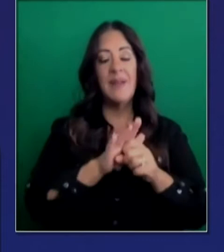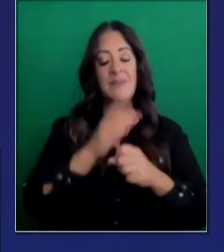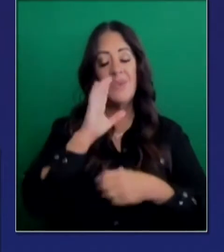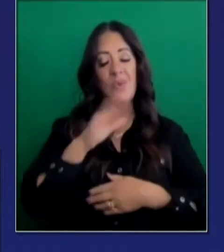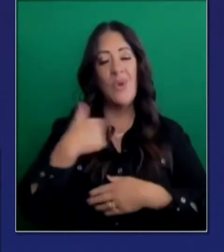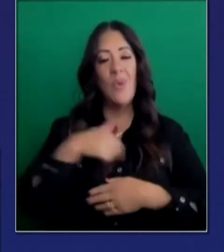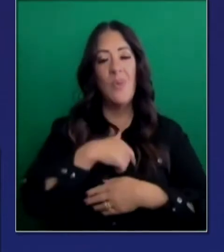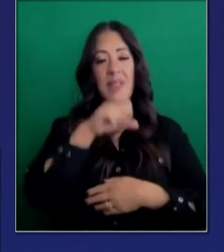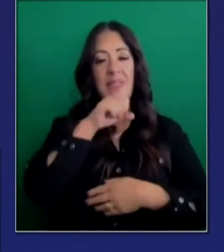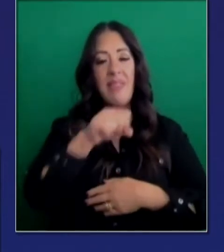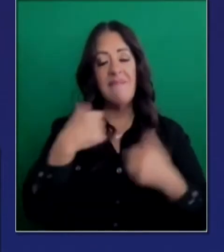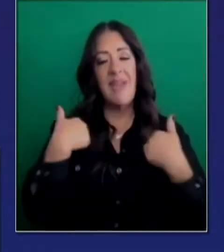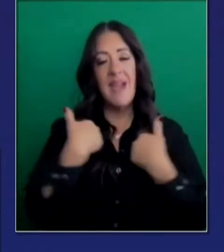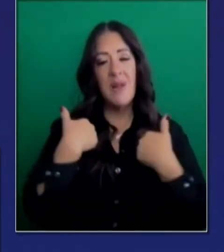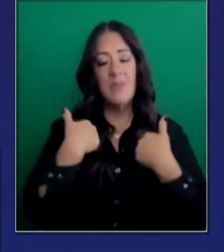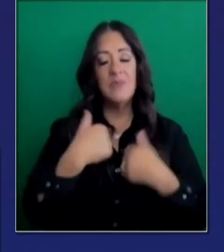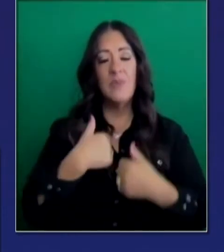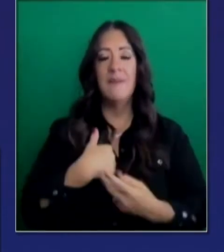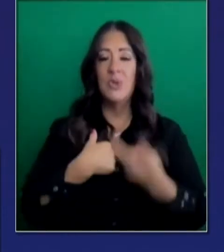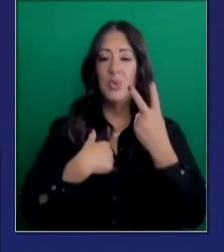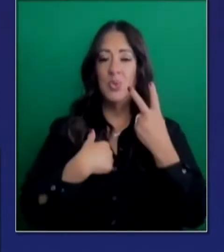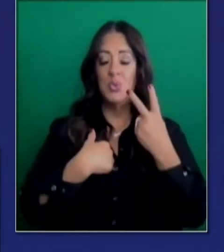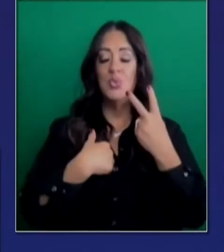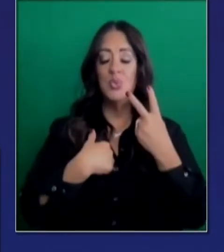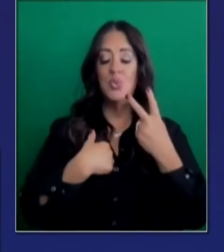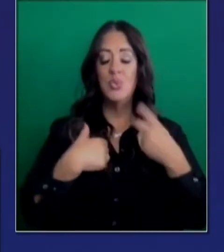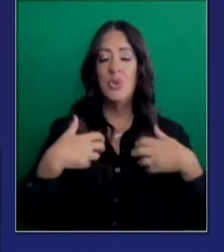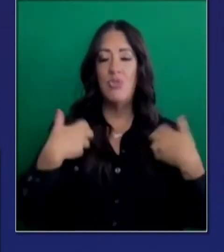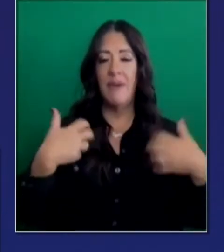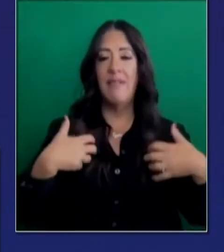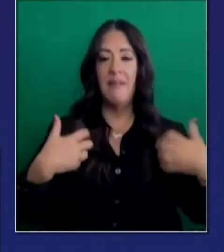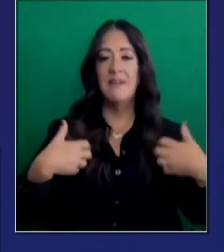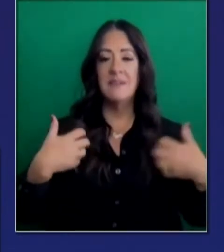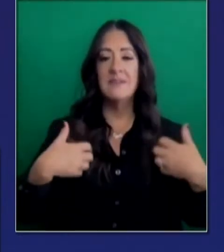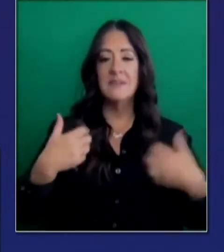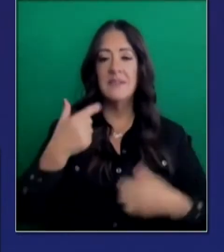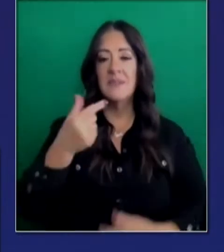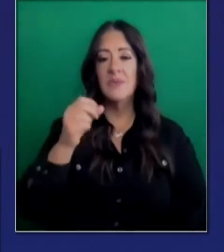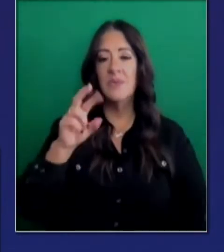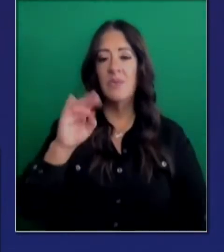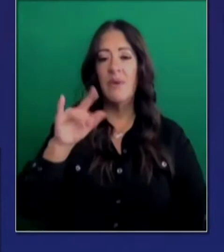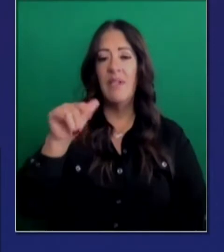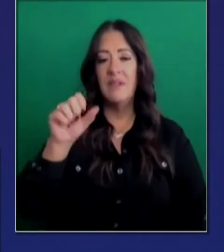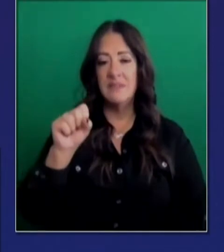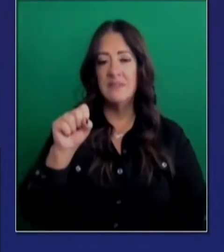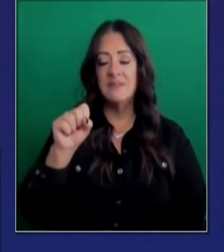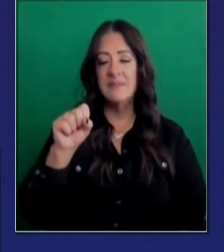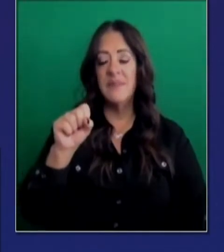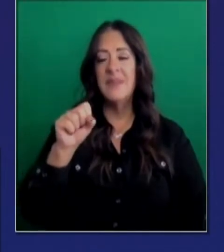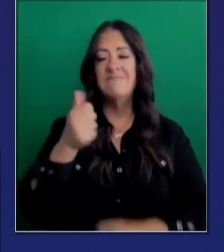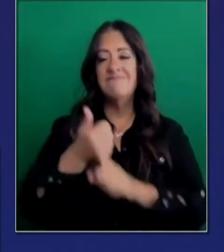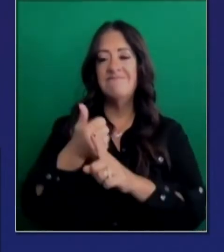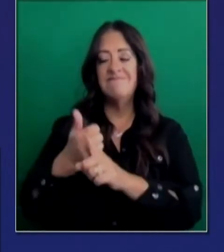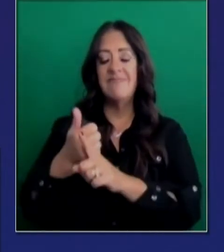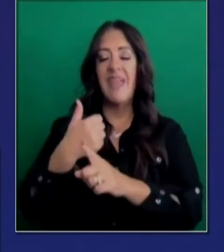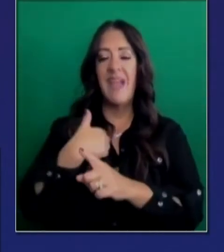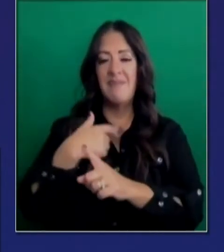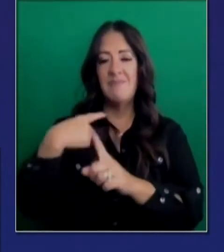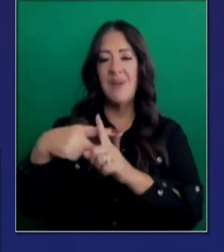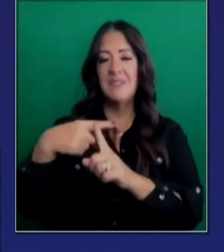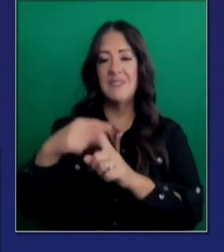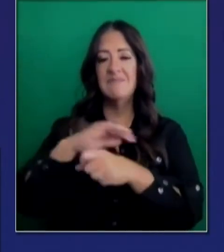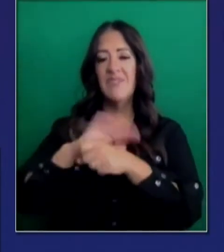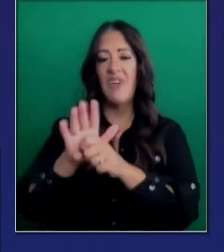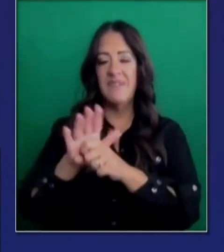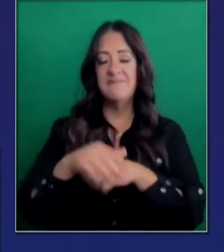We have 2 gorillas at the San Diego Zoo that now have tested positive for COVID-19. 2 that have been